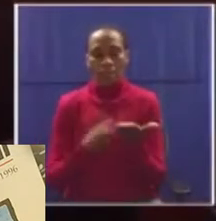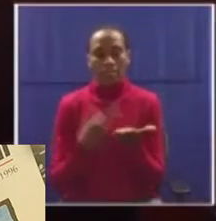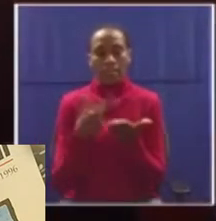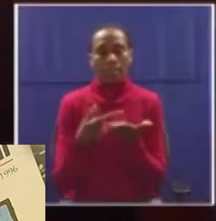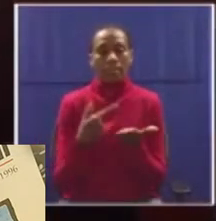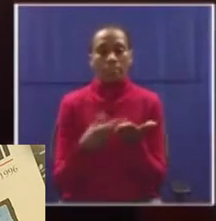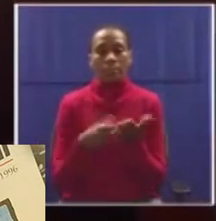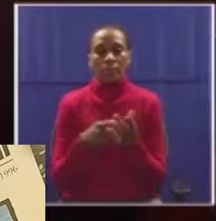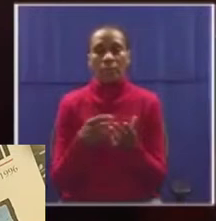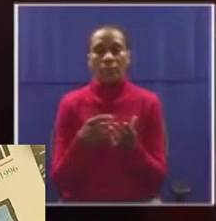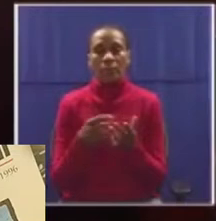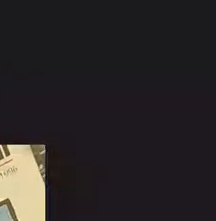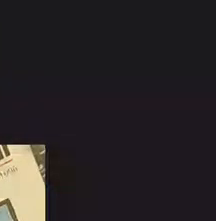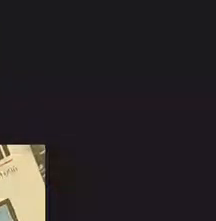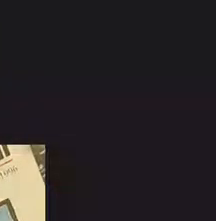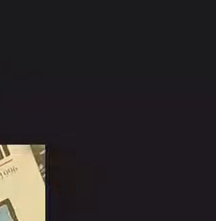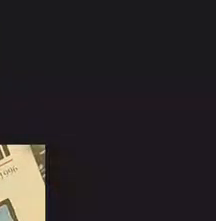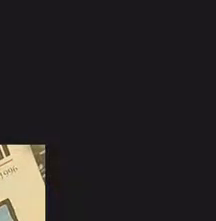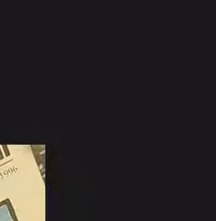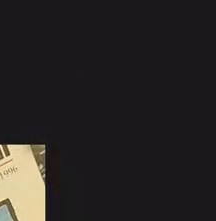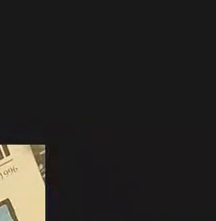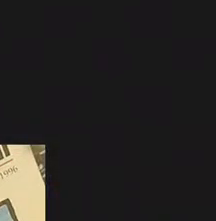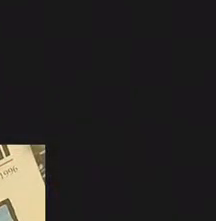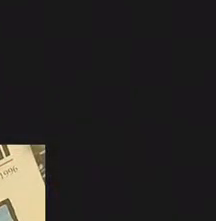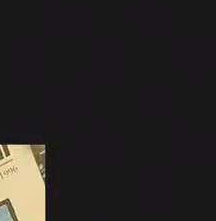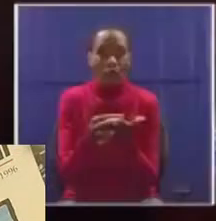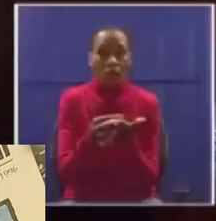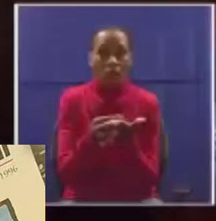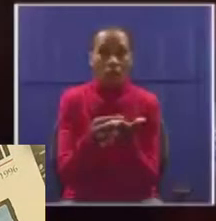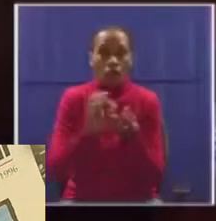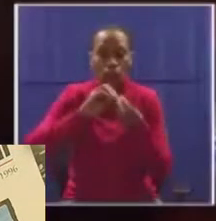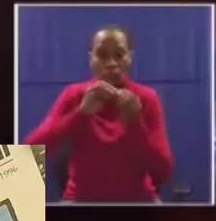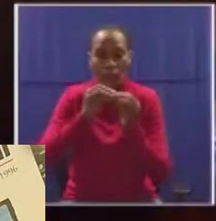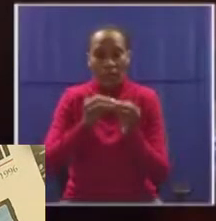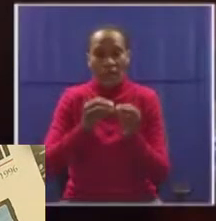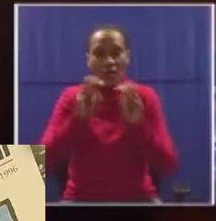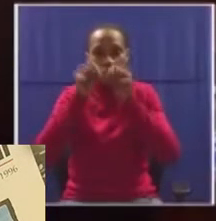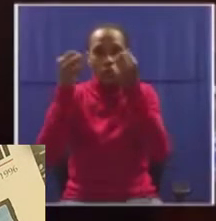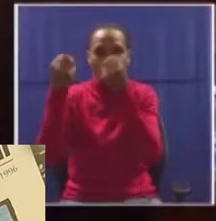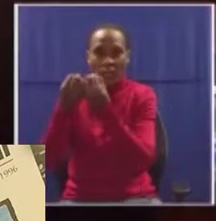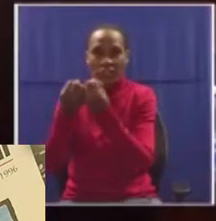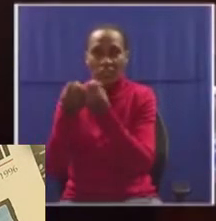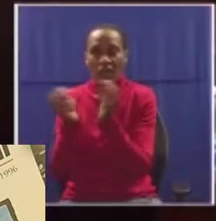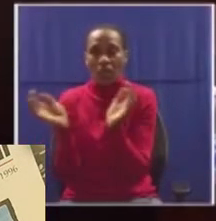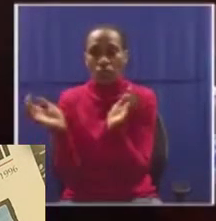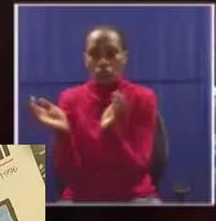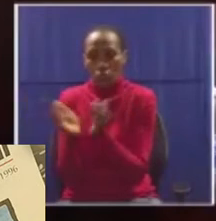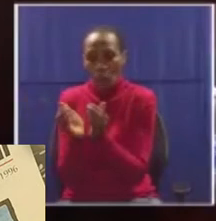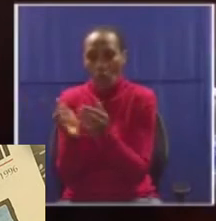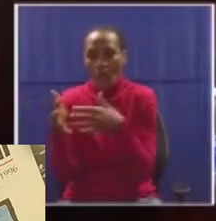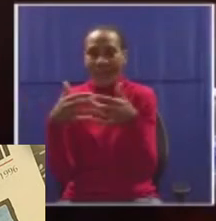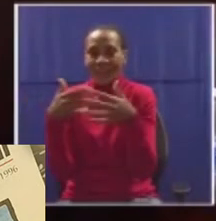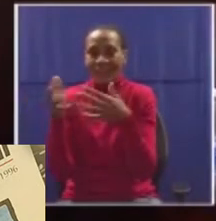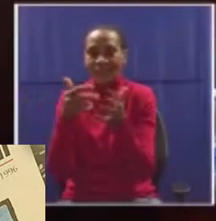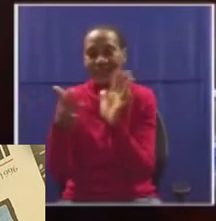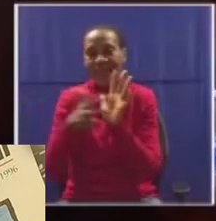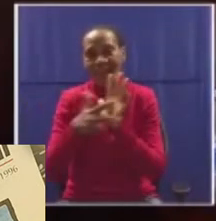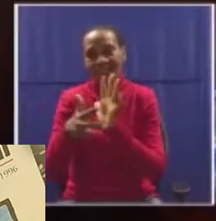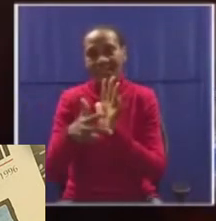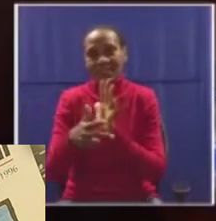consideration of legislative proposal to a main National Small Enterprise Act